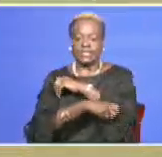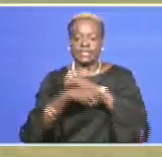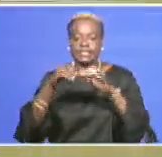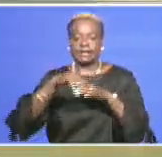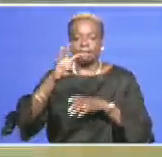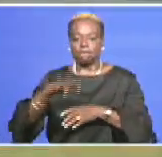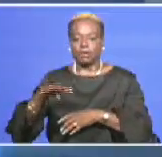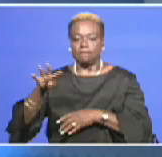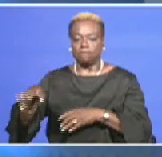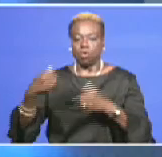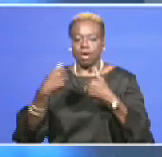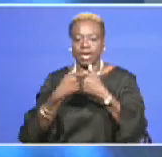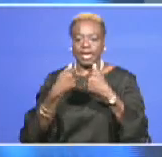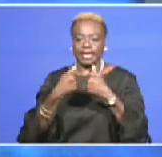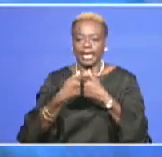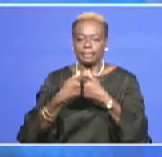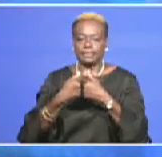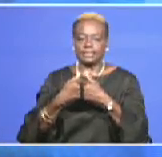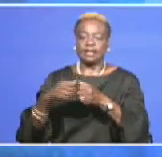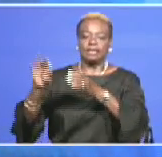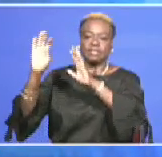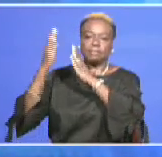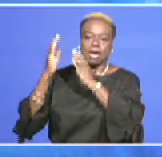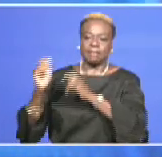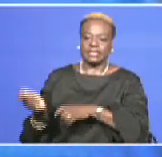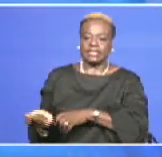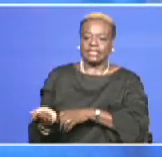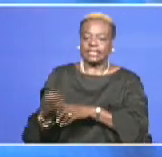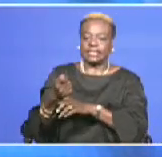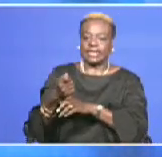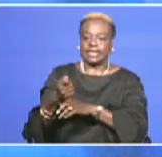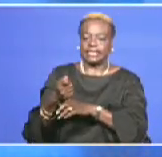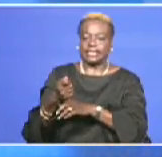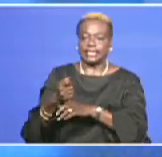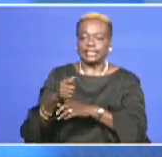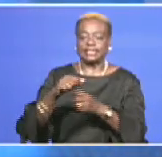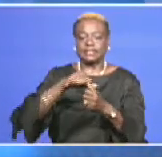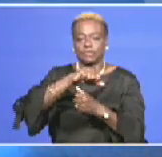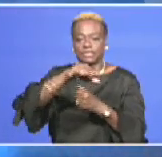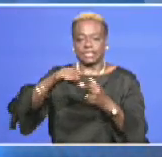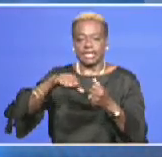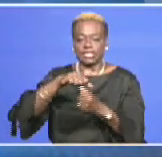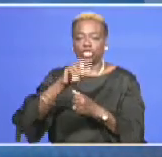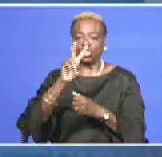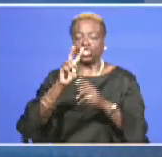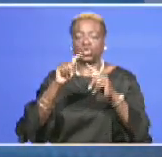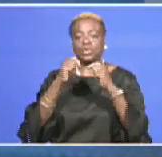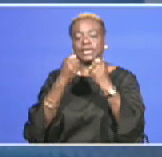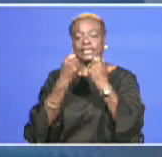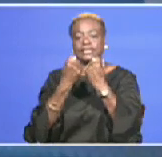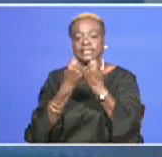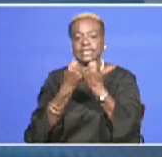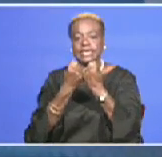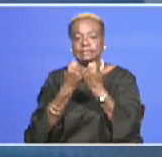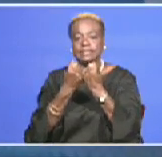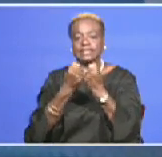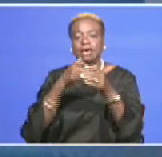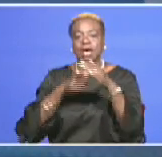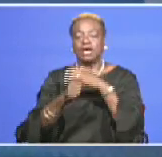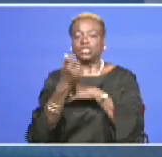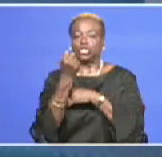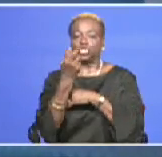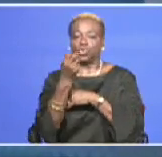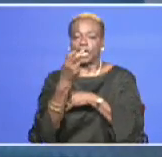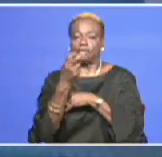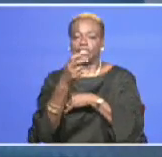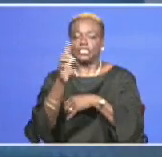44 games. The Bahamas Lawn and Tennis Association has fielded two teams for the ITF Kotec Under-12 team competition in the Dominican